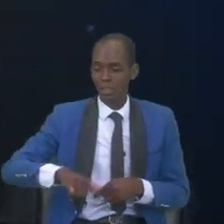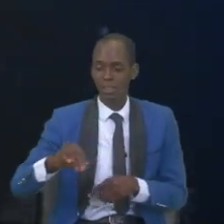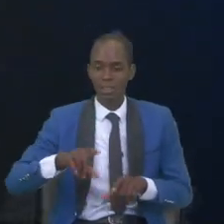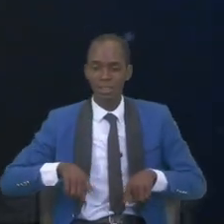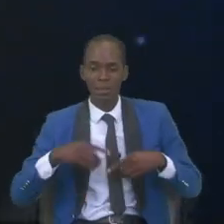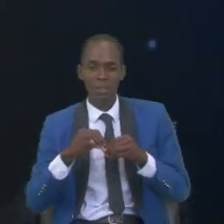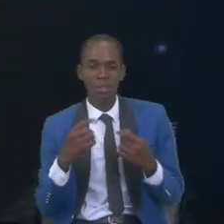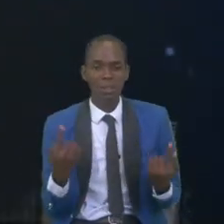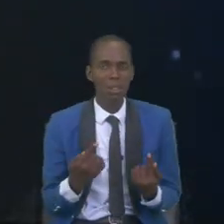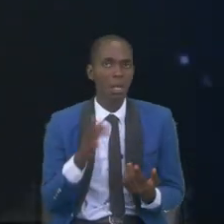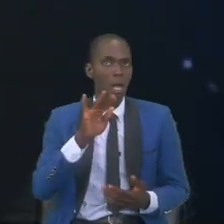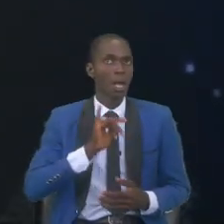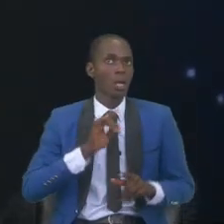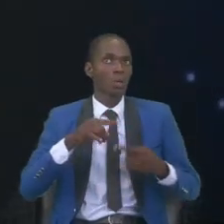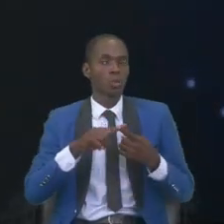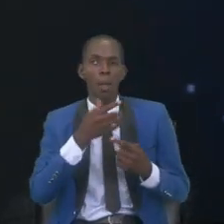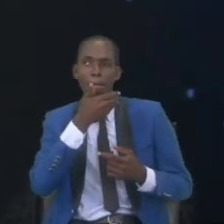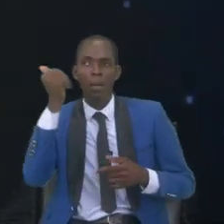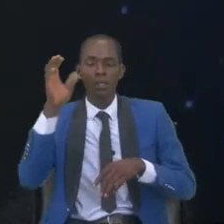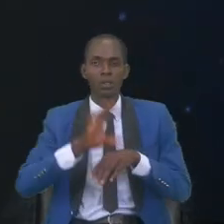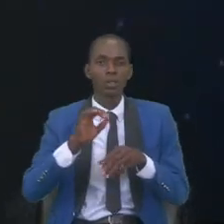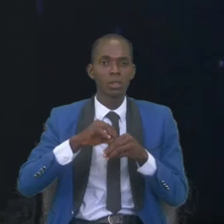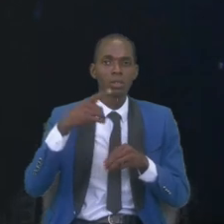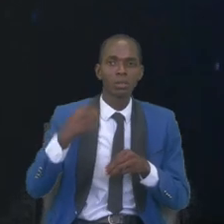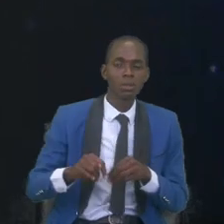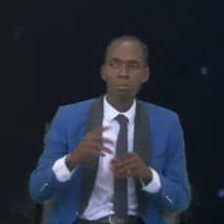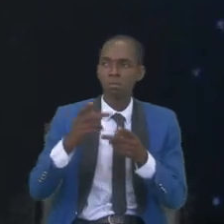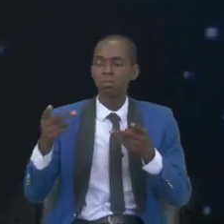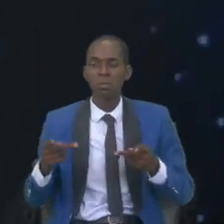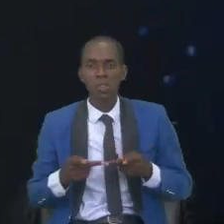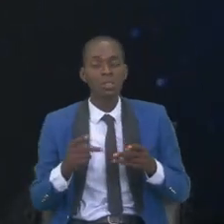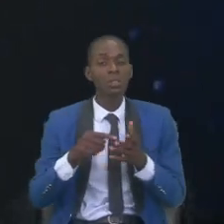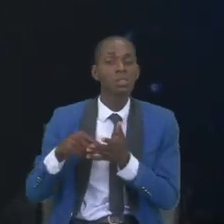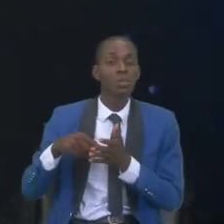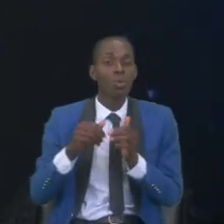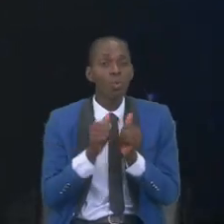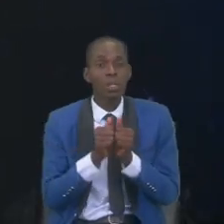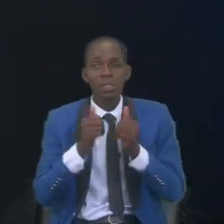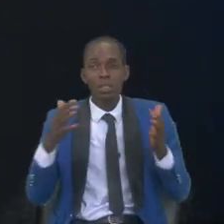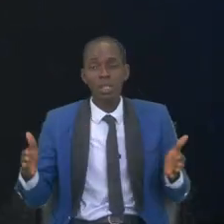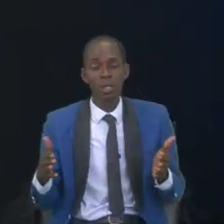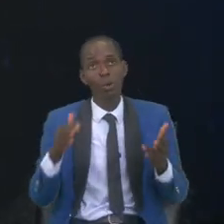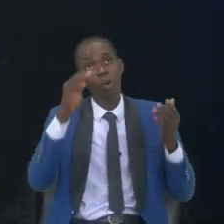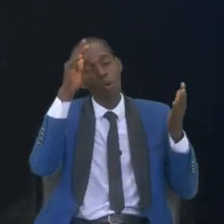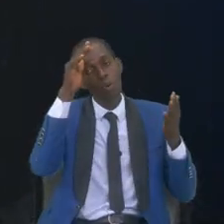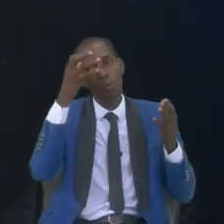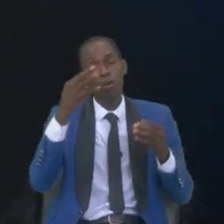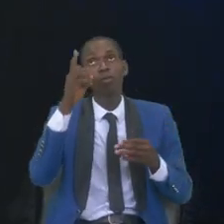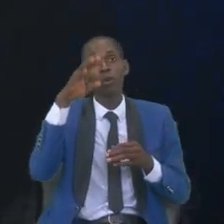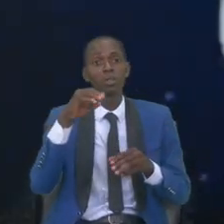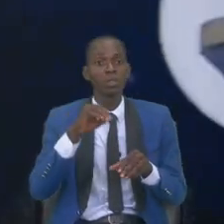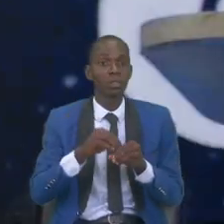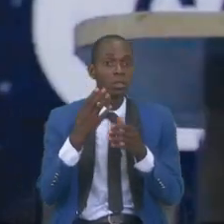the best church in town. It says you have no hope of heaven without God in the world,